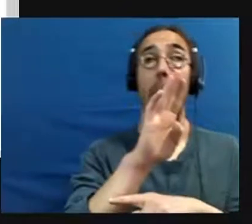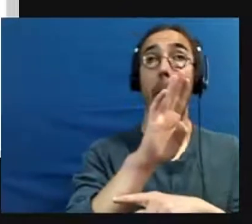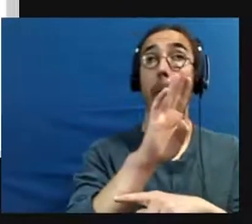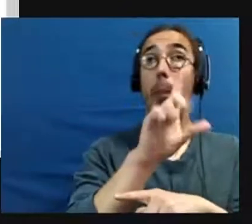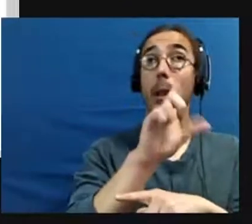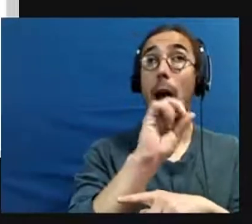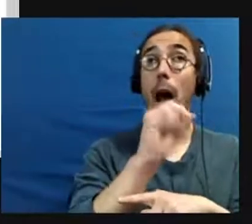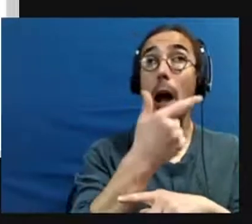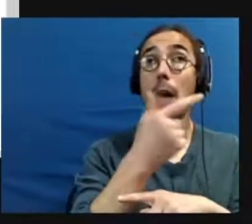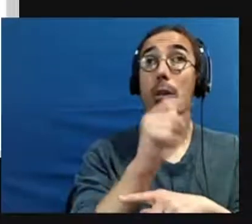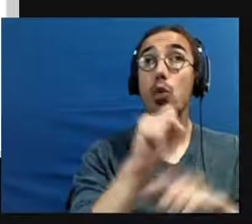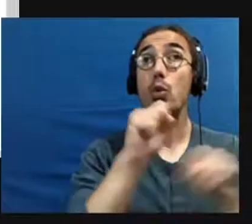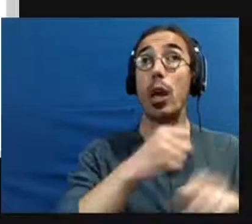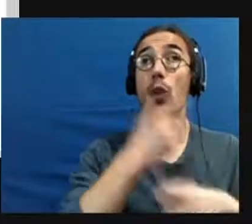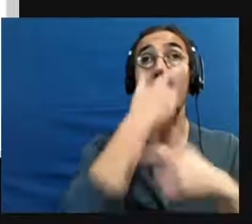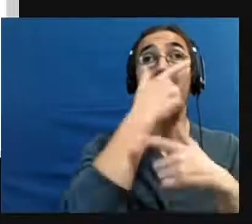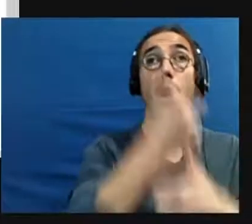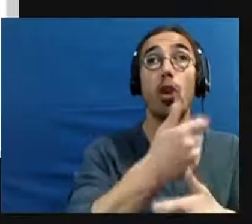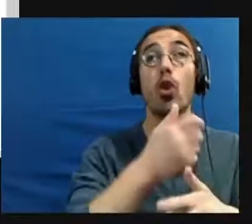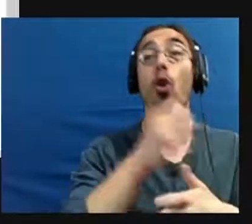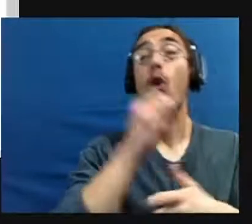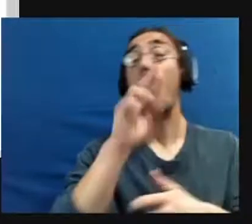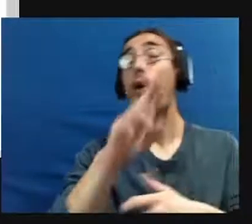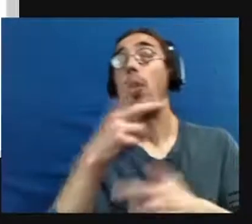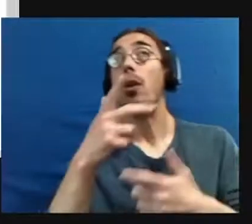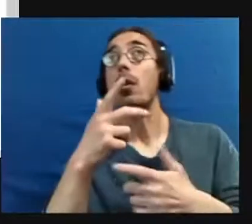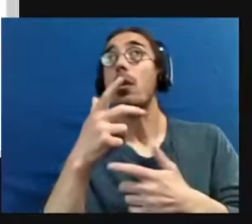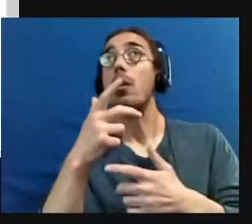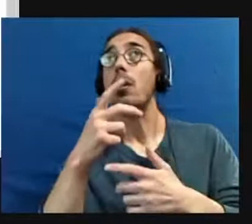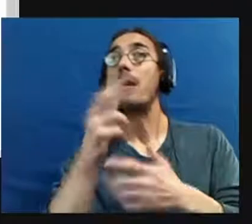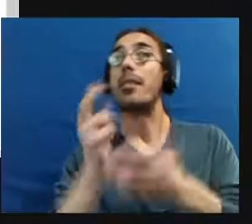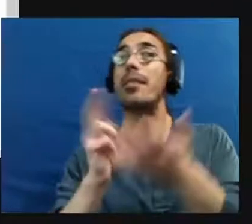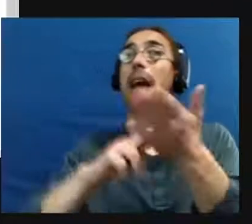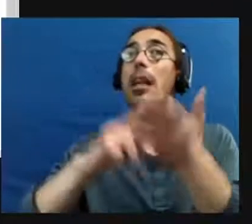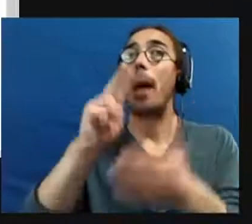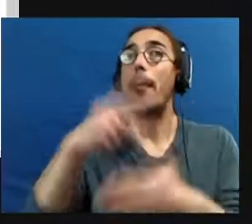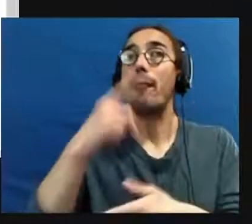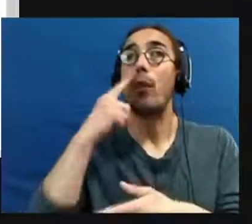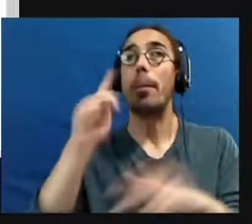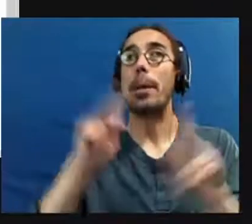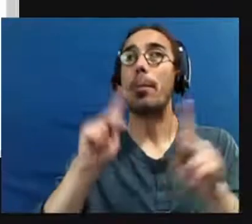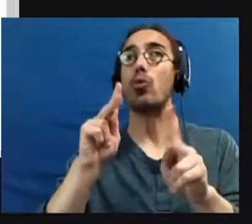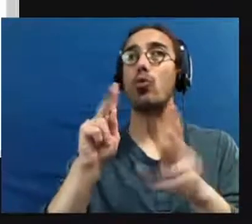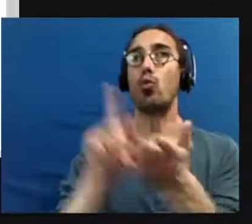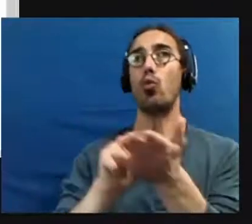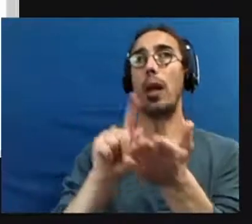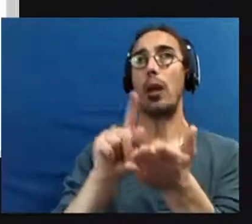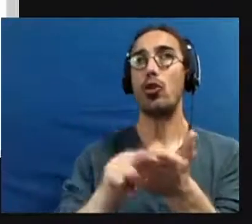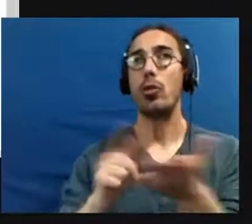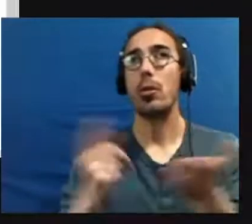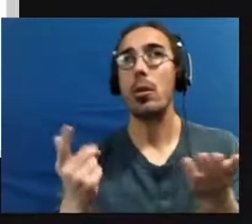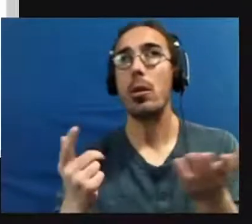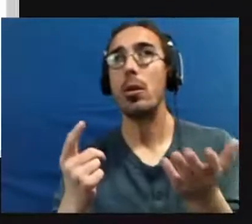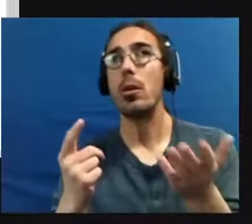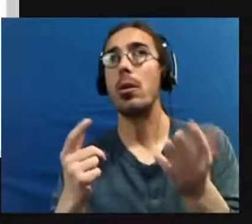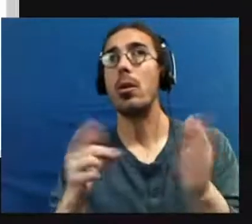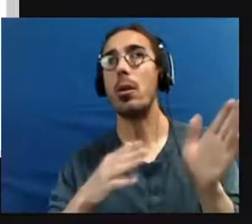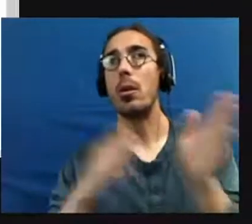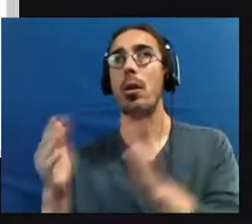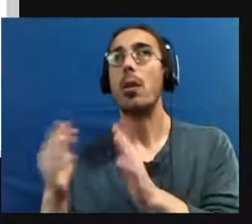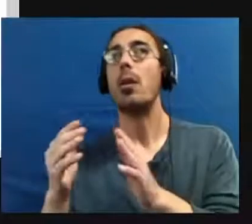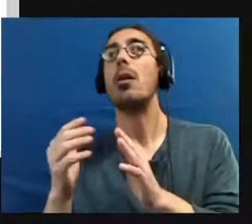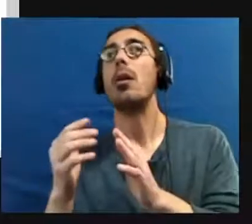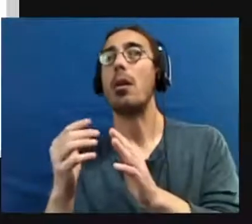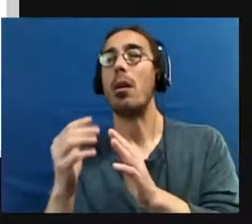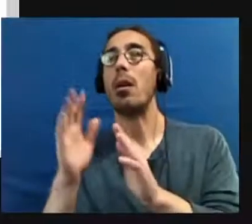few people's website and pages and sign up for their newsletters. And every so often you get a blog to your account that will kind of